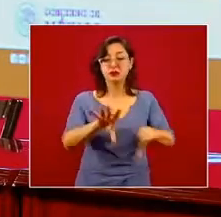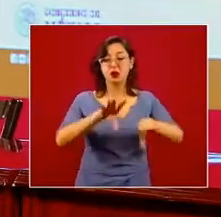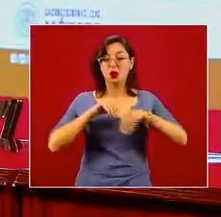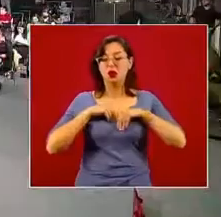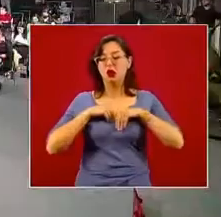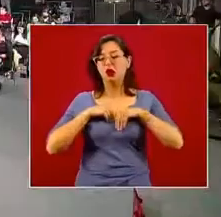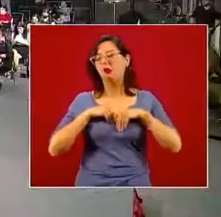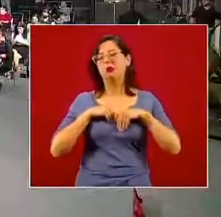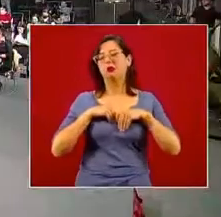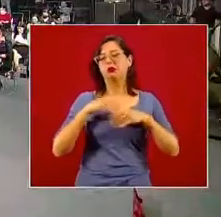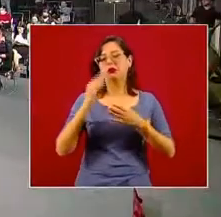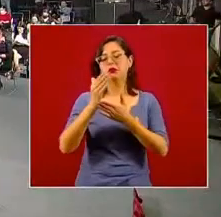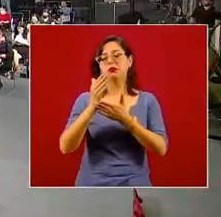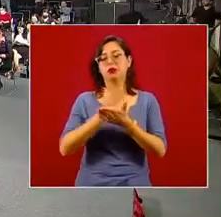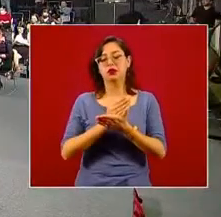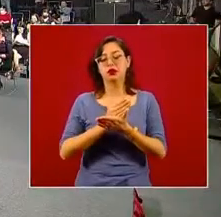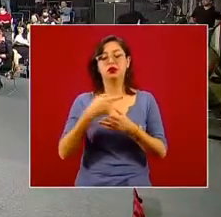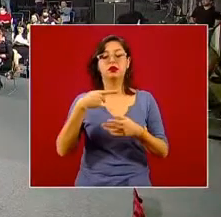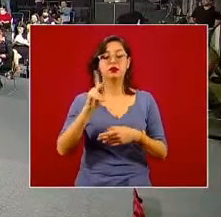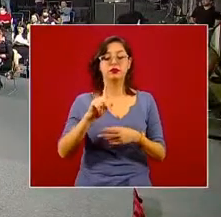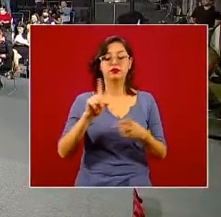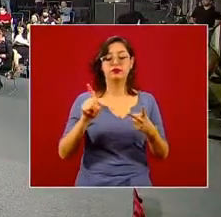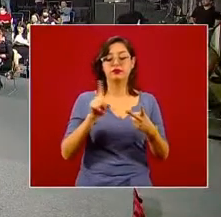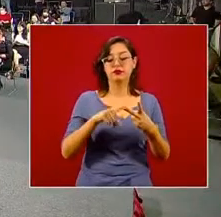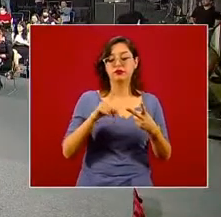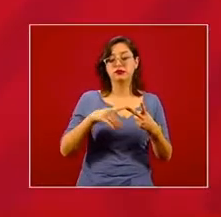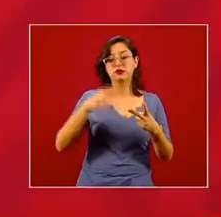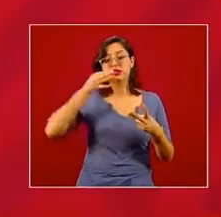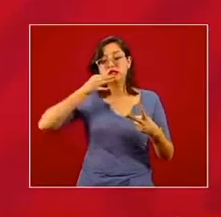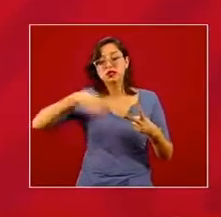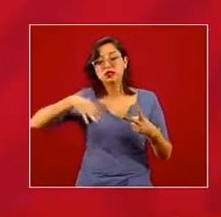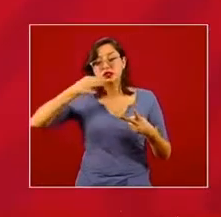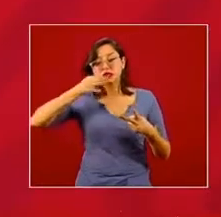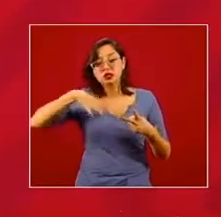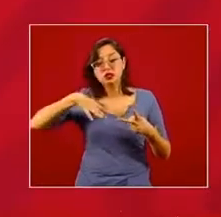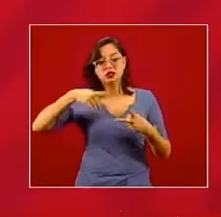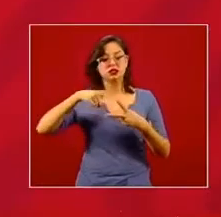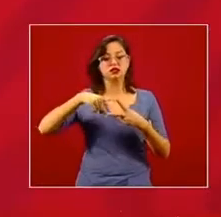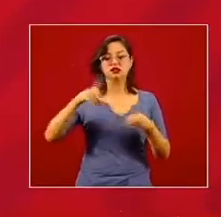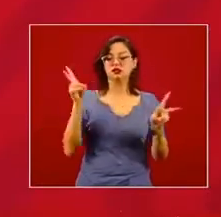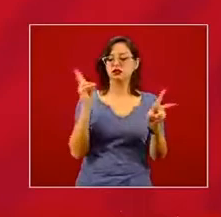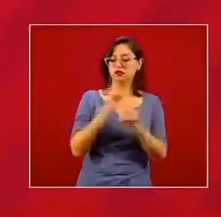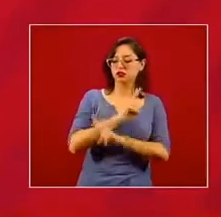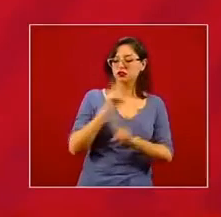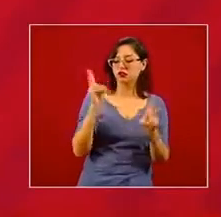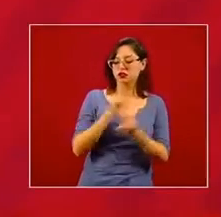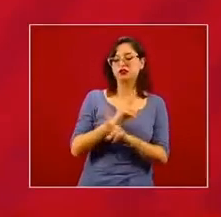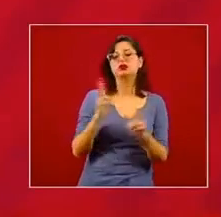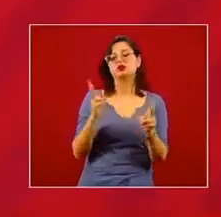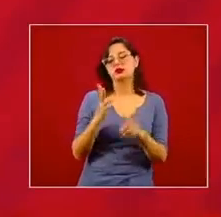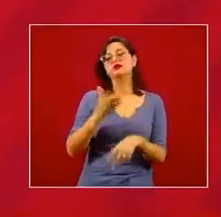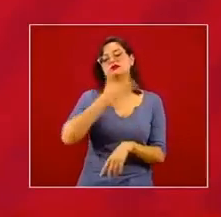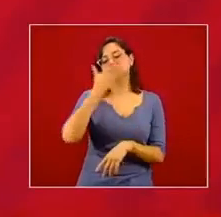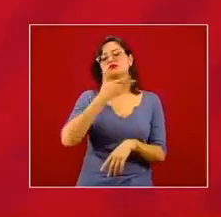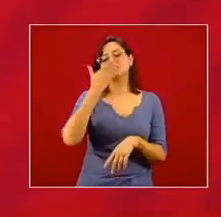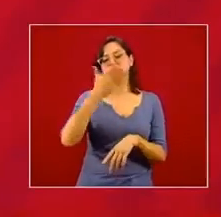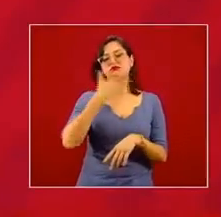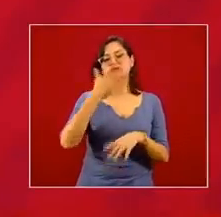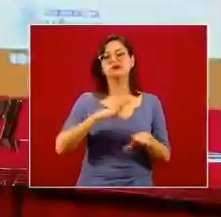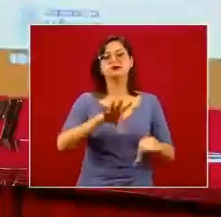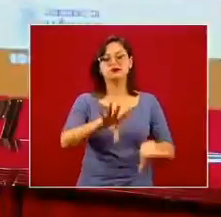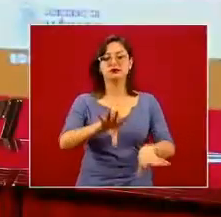can happen. But that is the least efficient mechanism. I mean, it does happen, but droplets